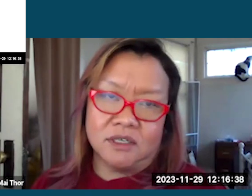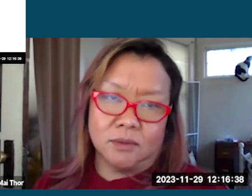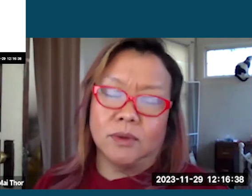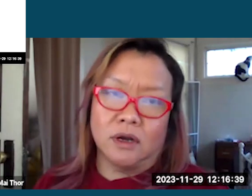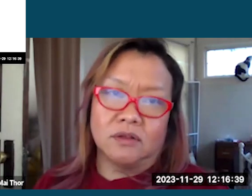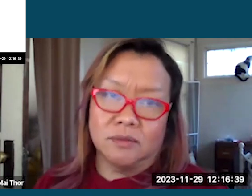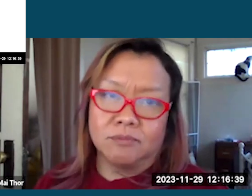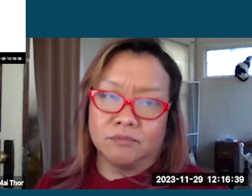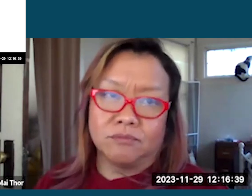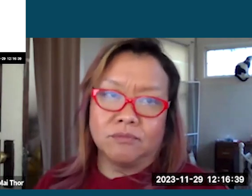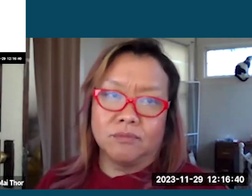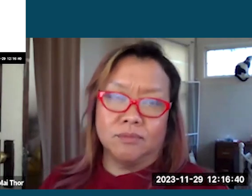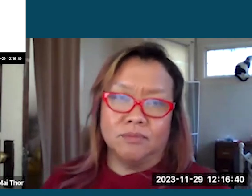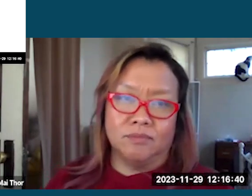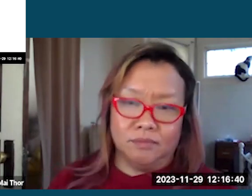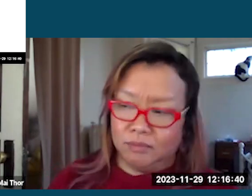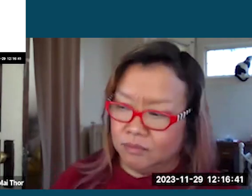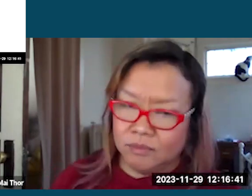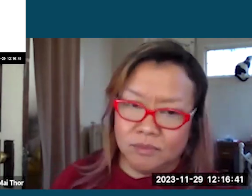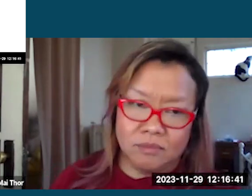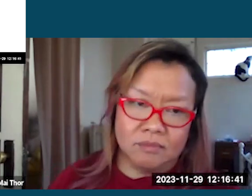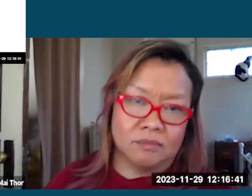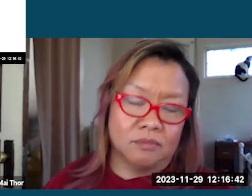identities that intersect with one another.